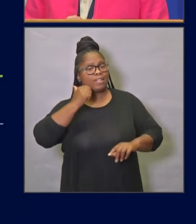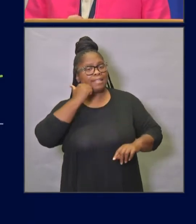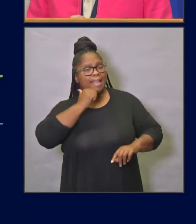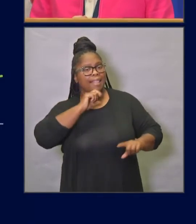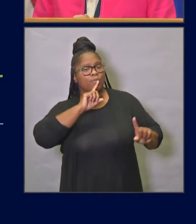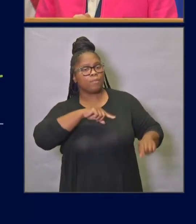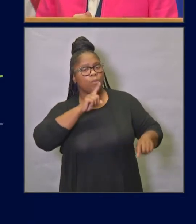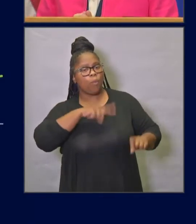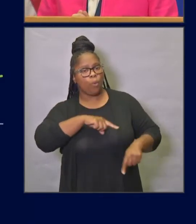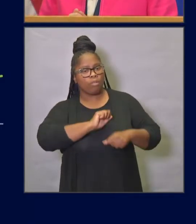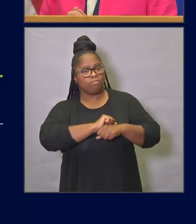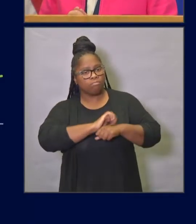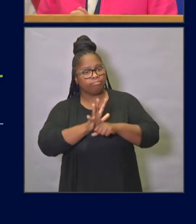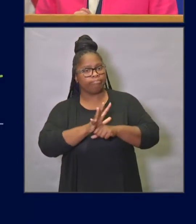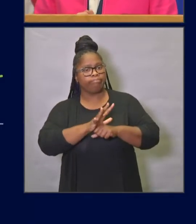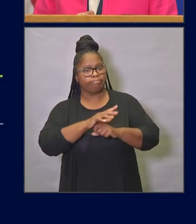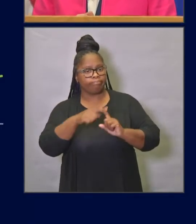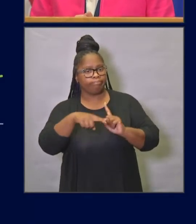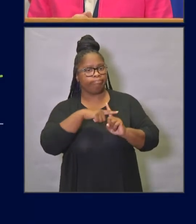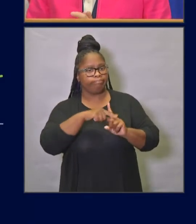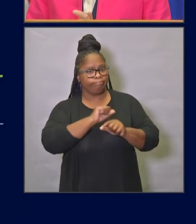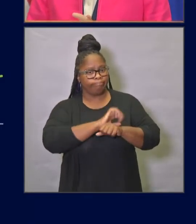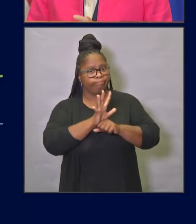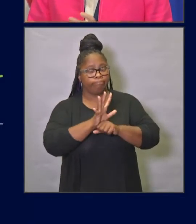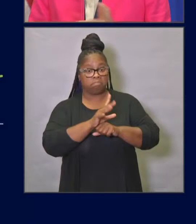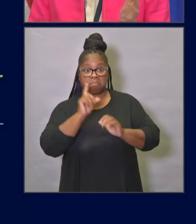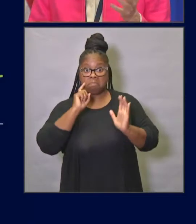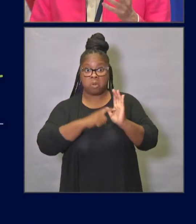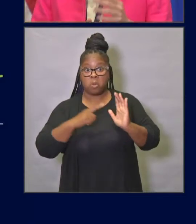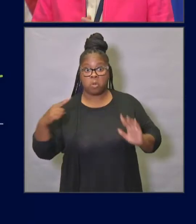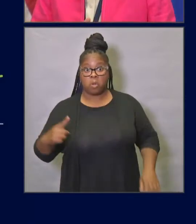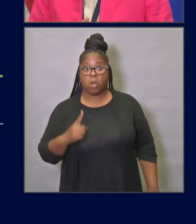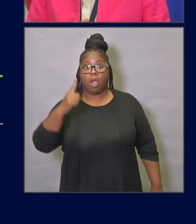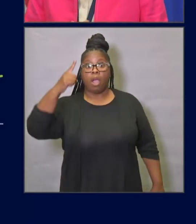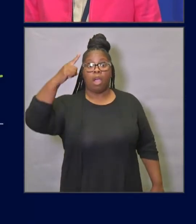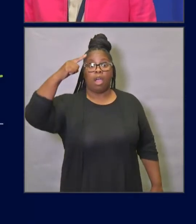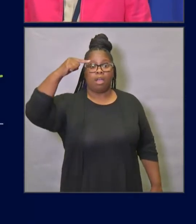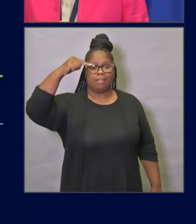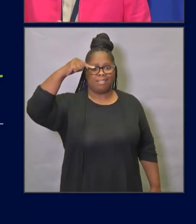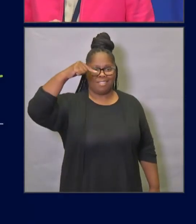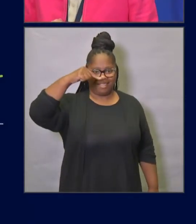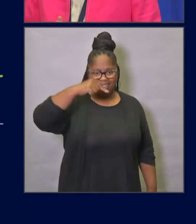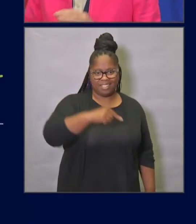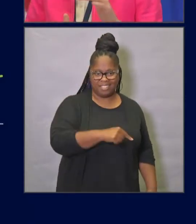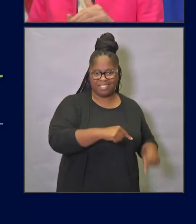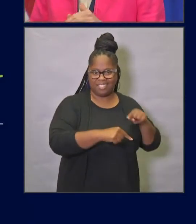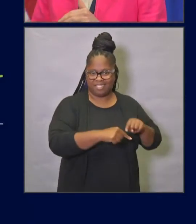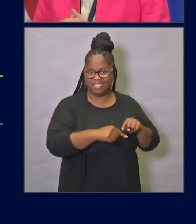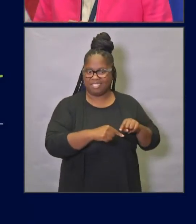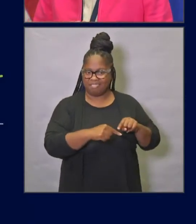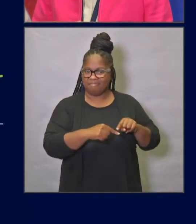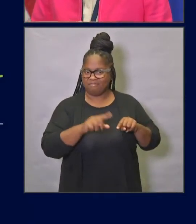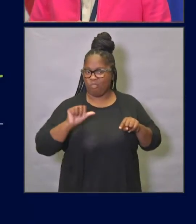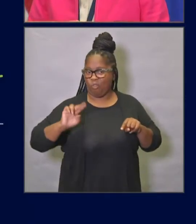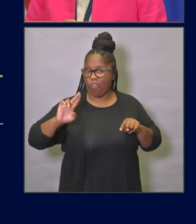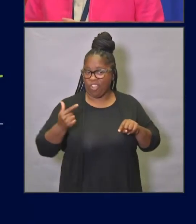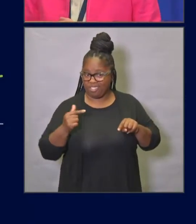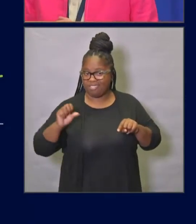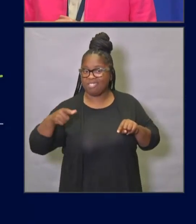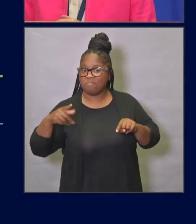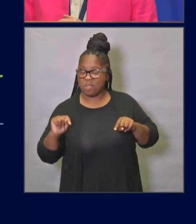cases. The number of new cases has steadily decreased, as you can see, through August and into